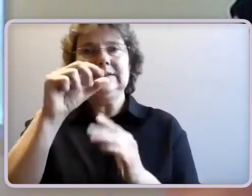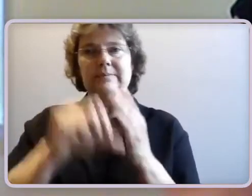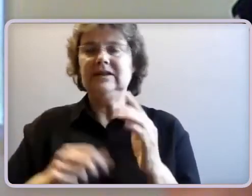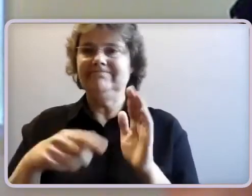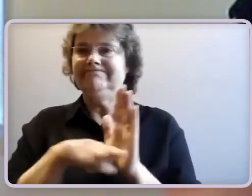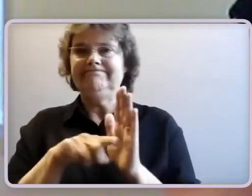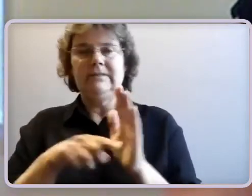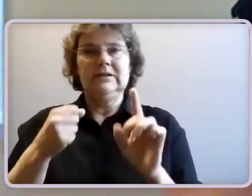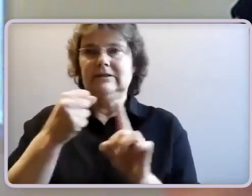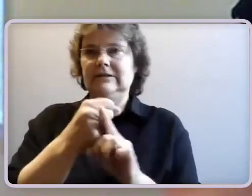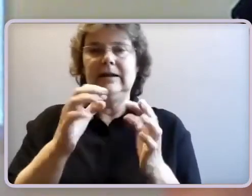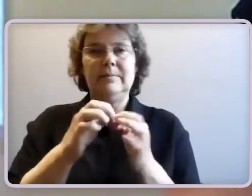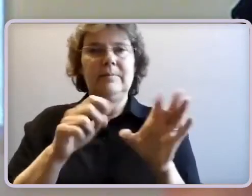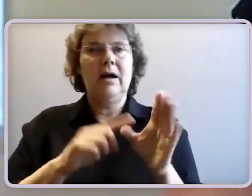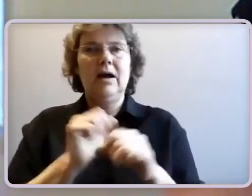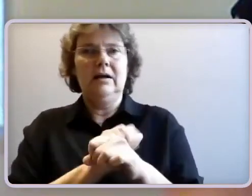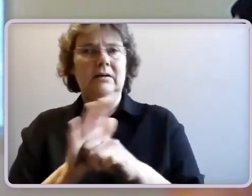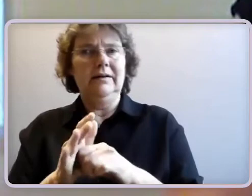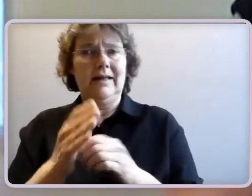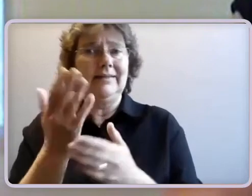These stories were quite harrowing.